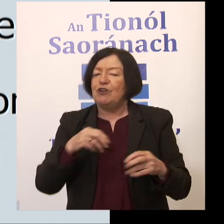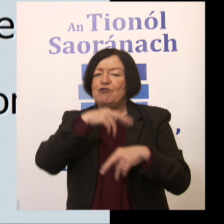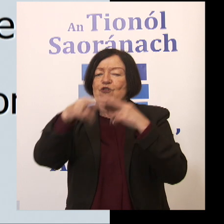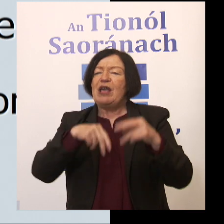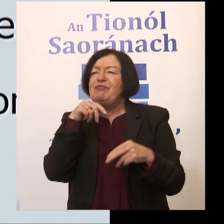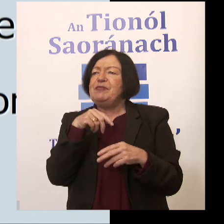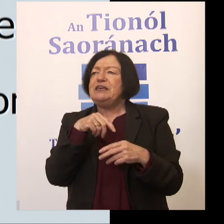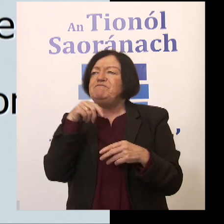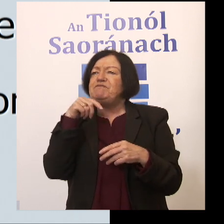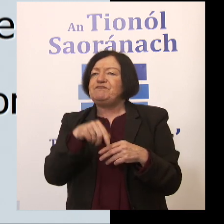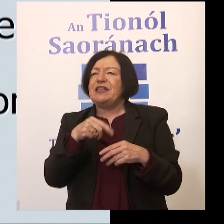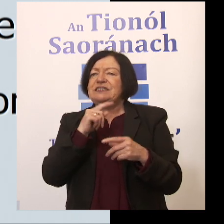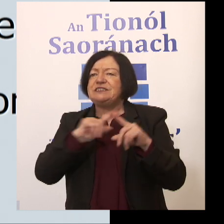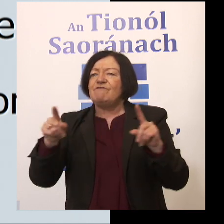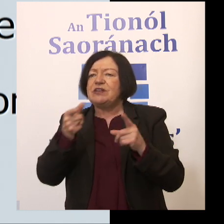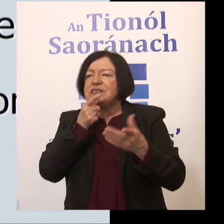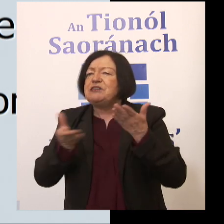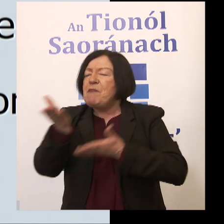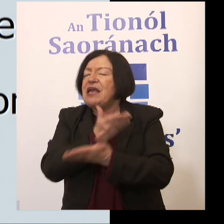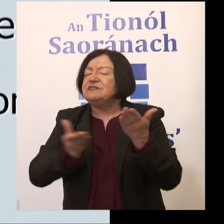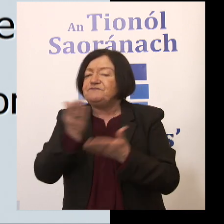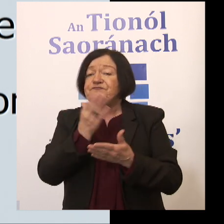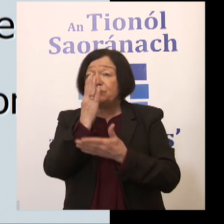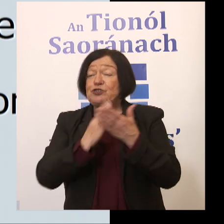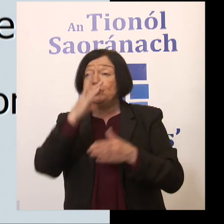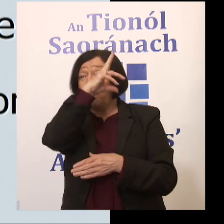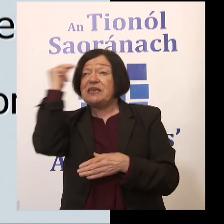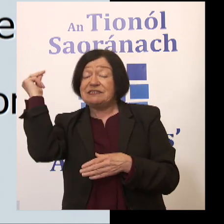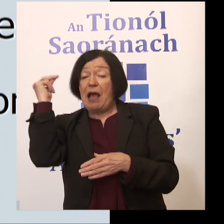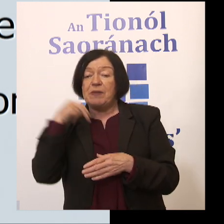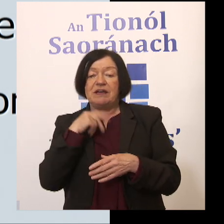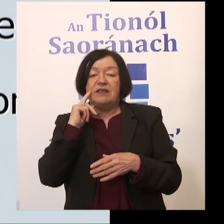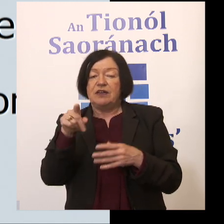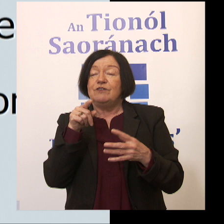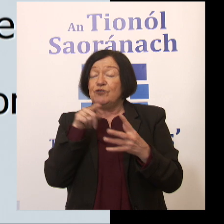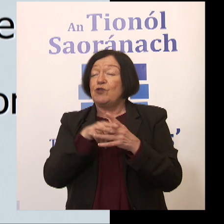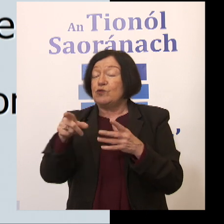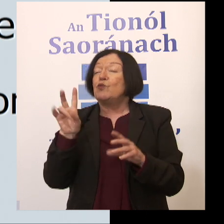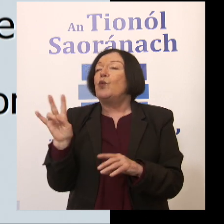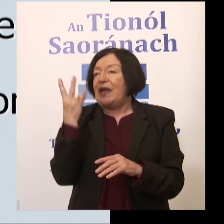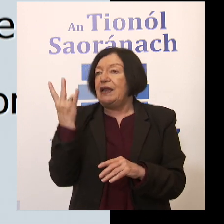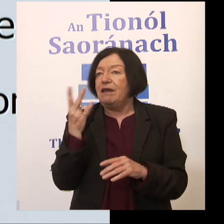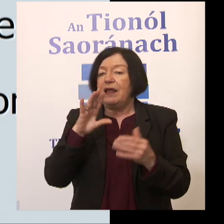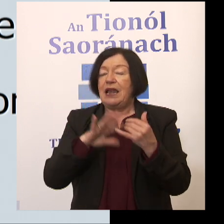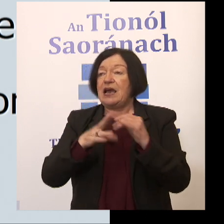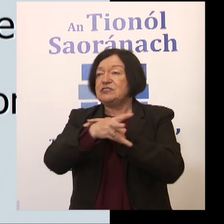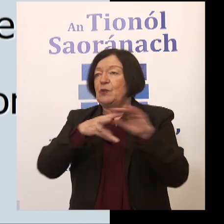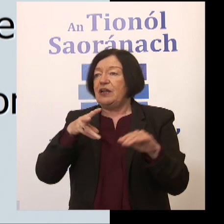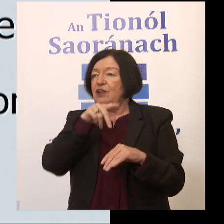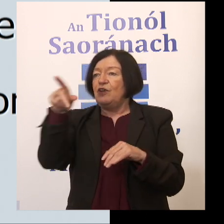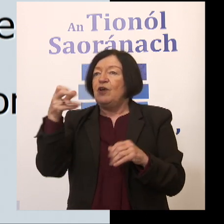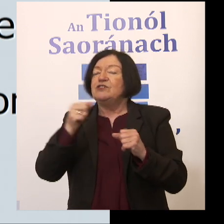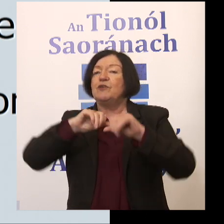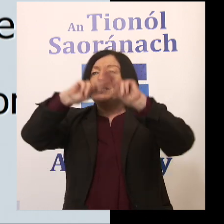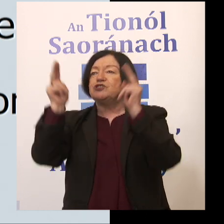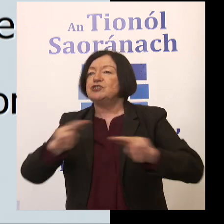these kinds of debates? Maybe some examples, but I sort of skimmed through those fairly quickly because I know last week you had some